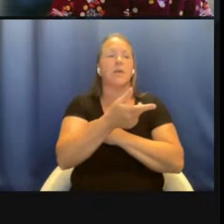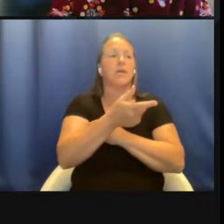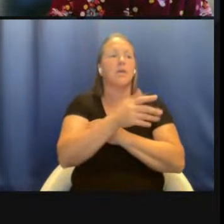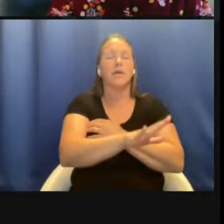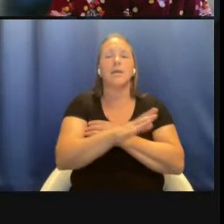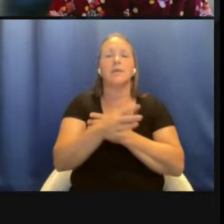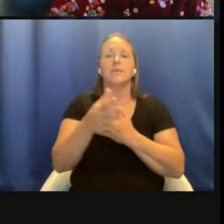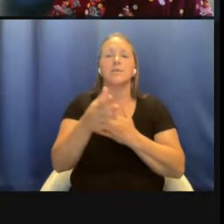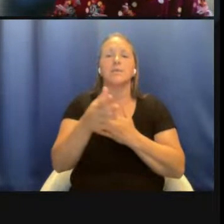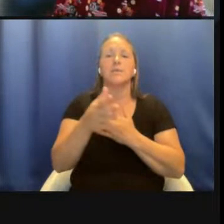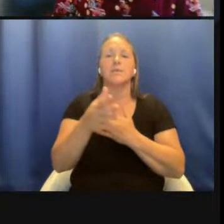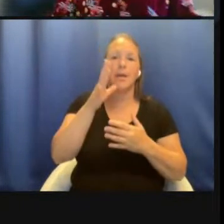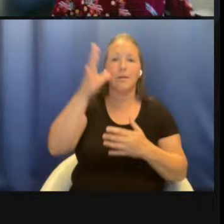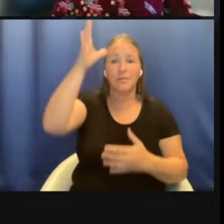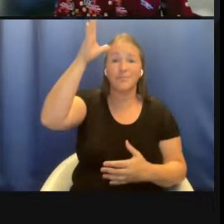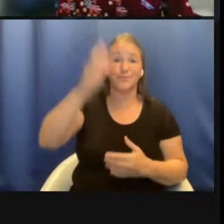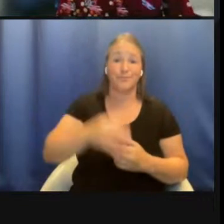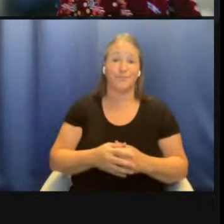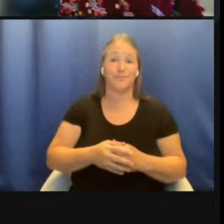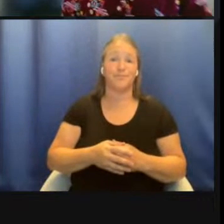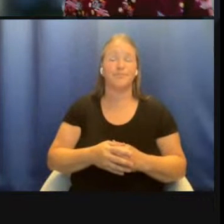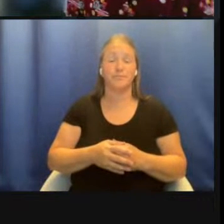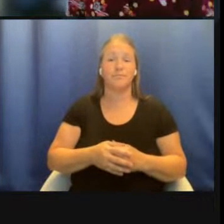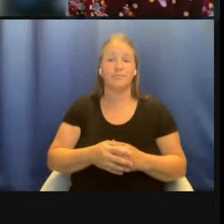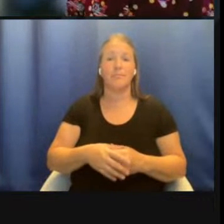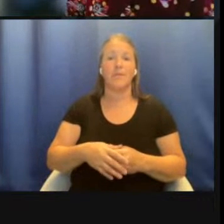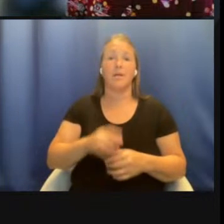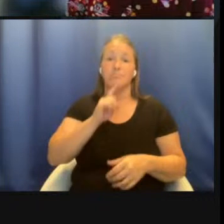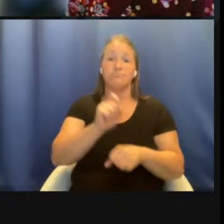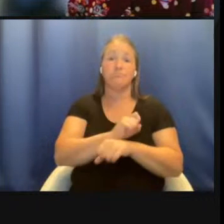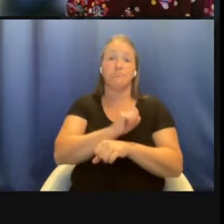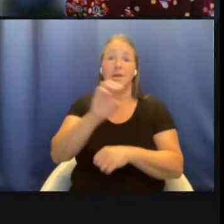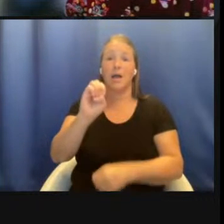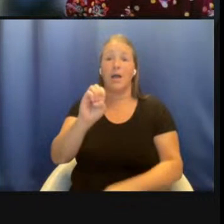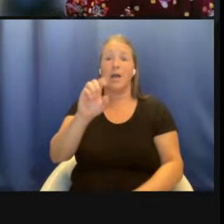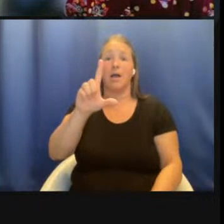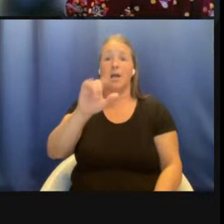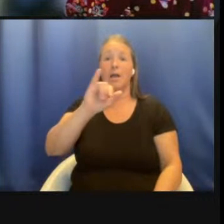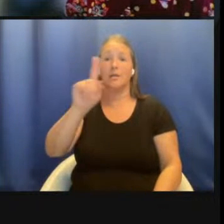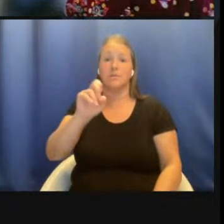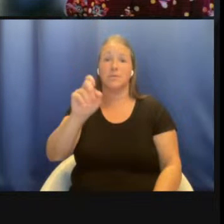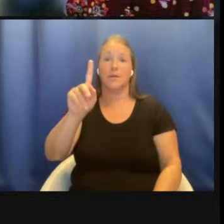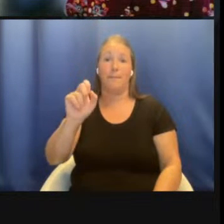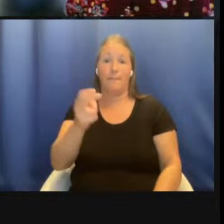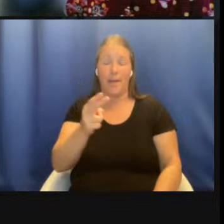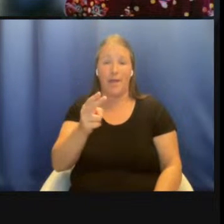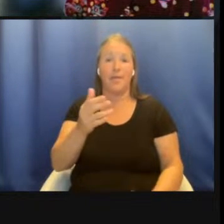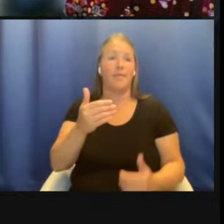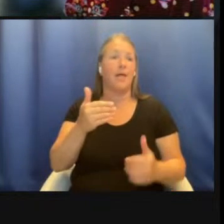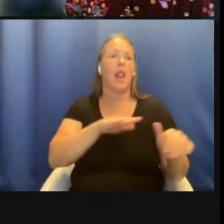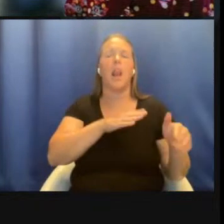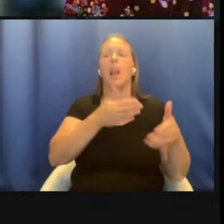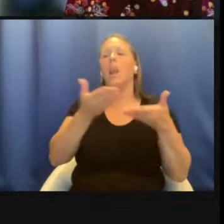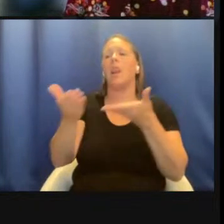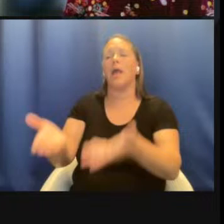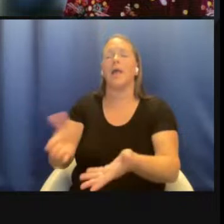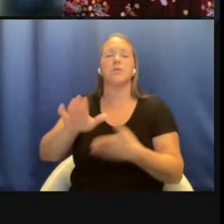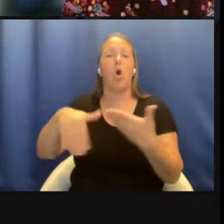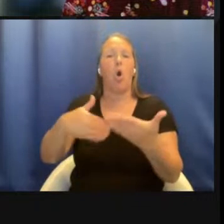hope on this boy who grows up to look very much like Napoleon himself. Here,